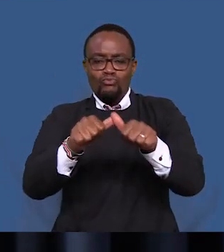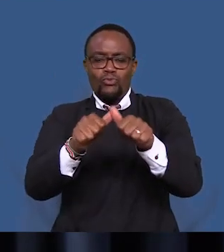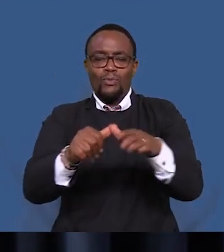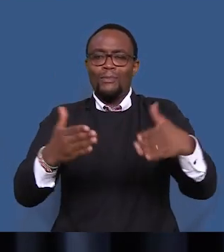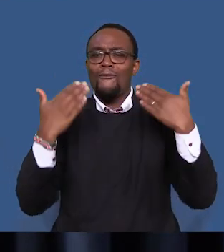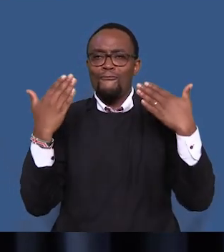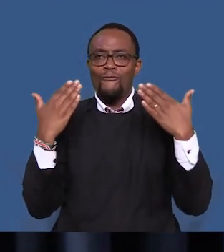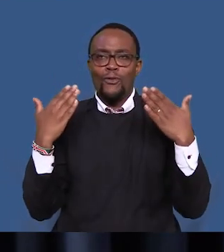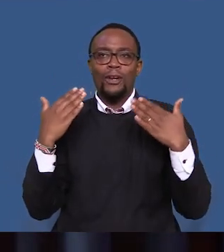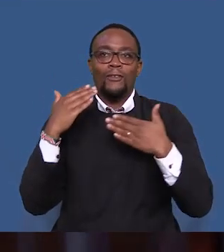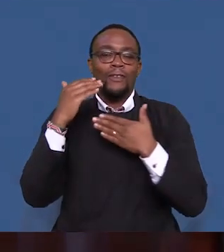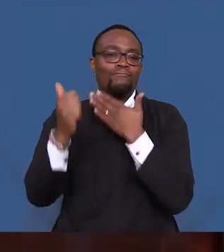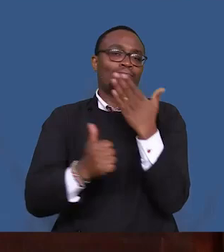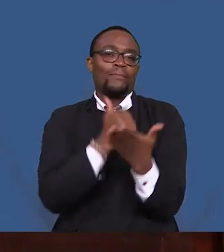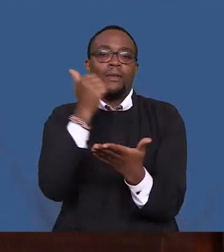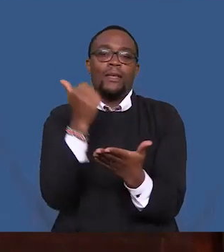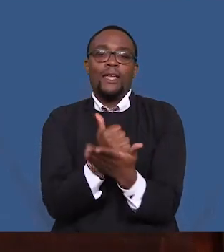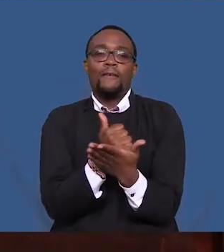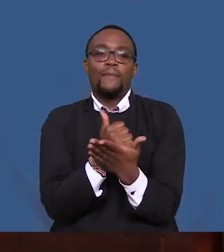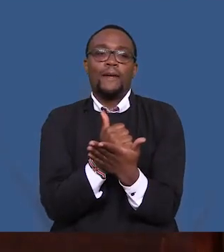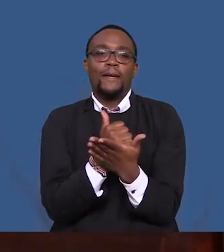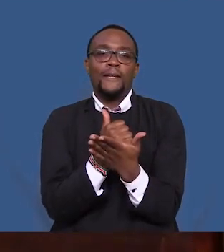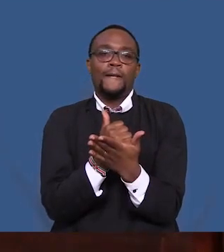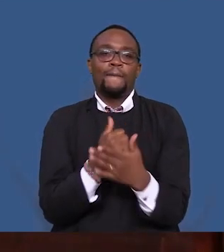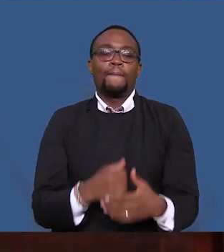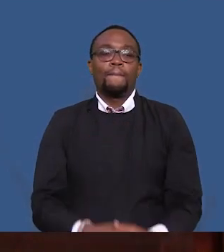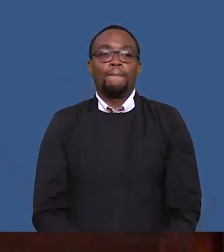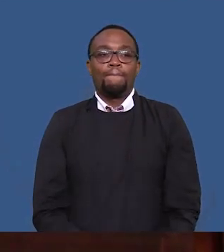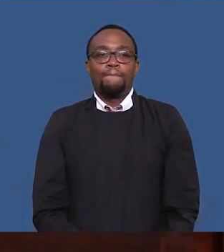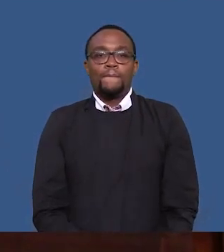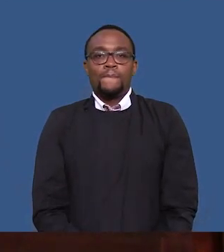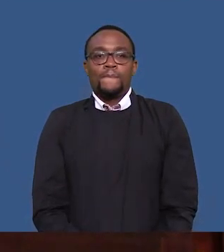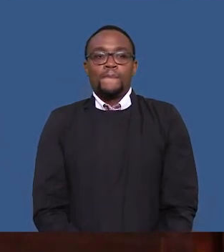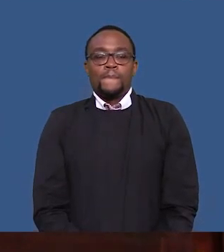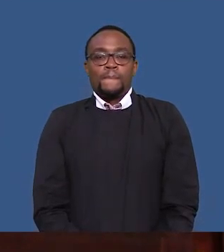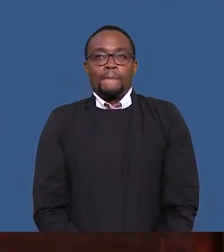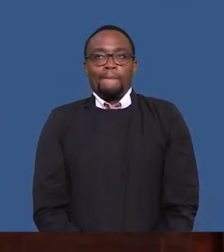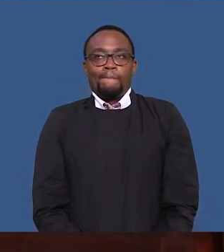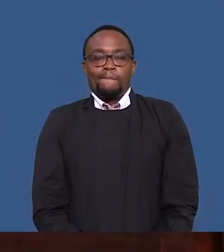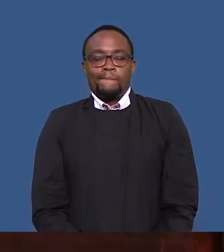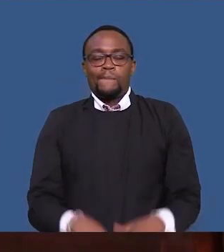and remain with you always. Amen.